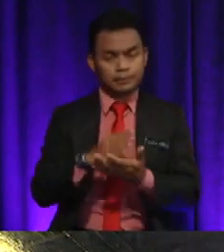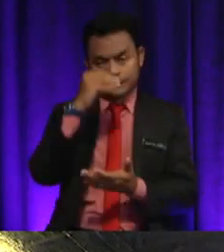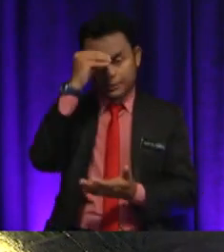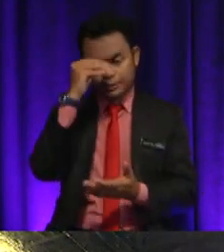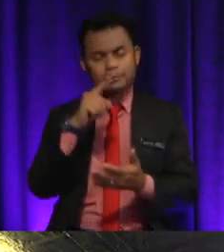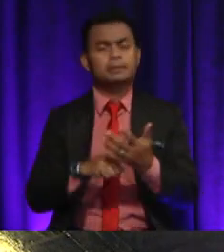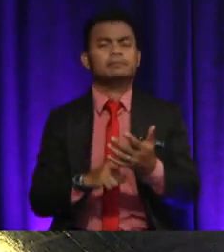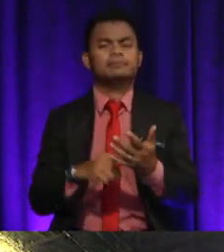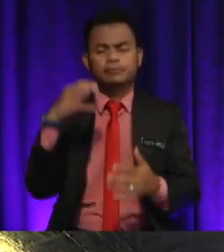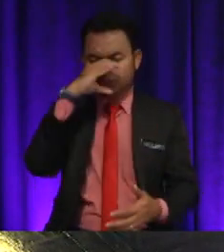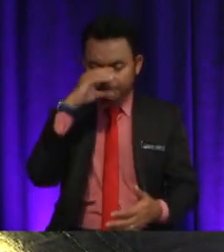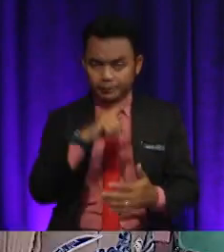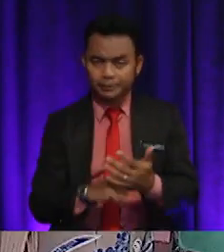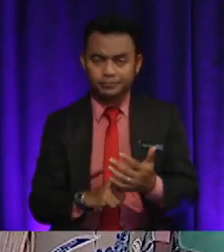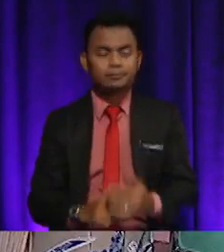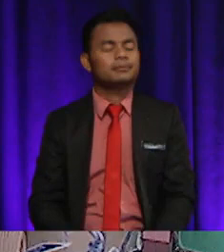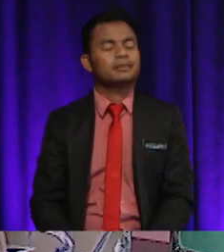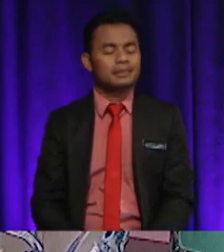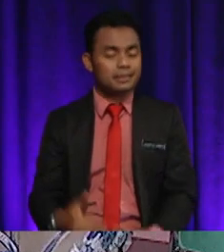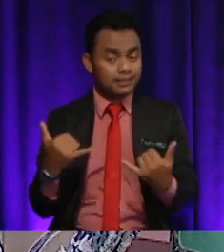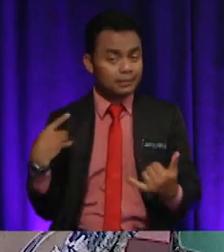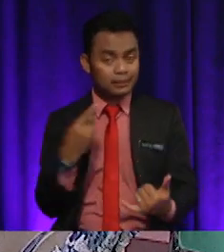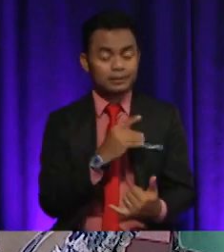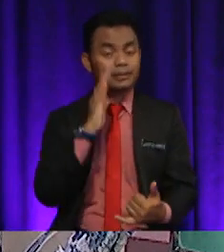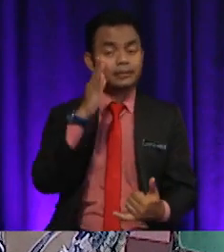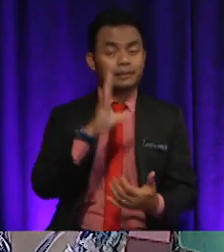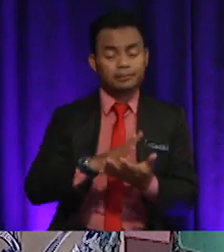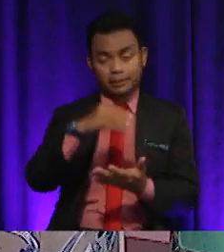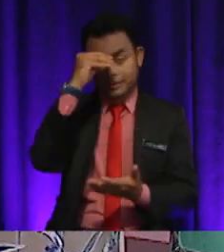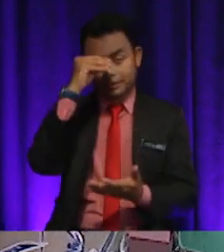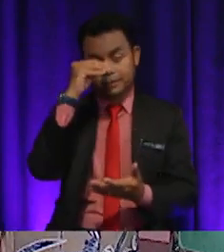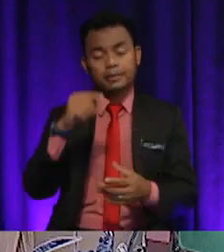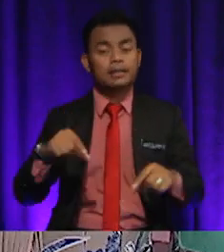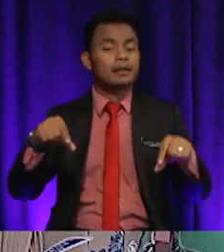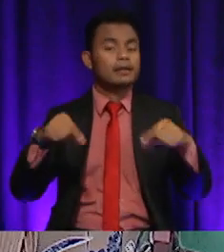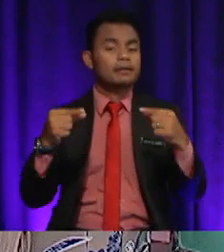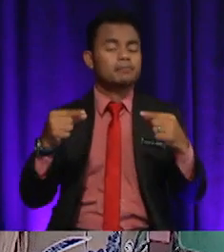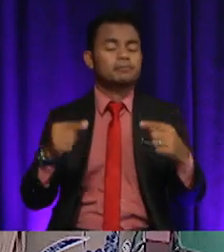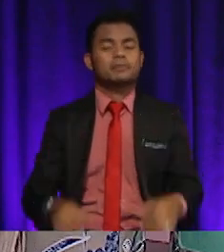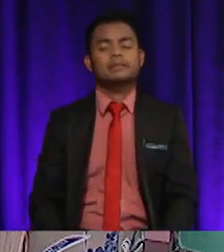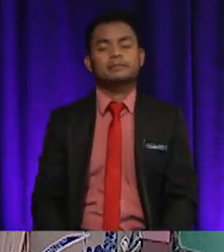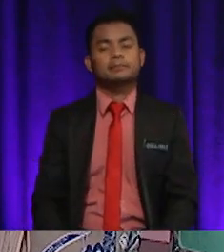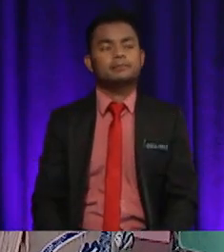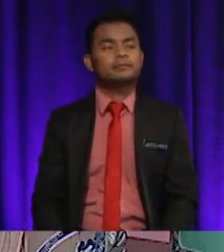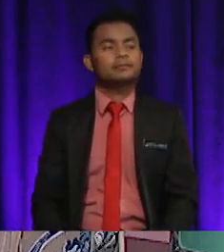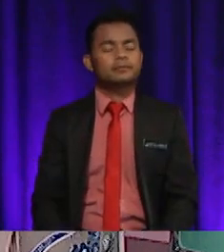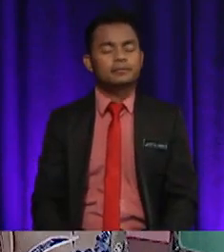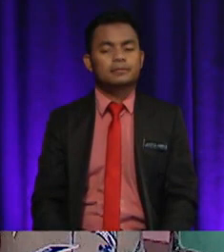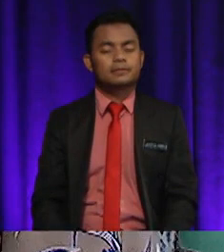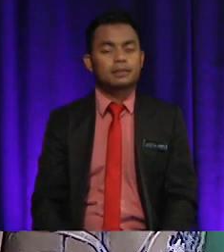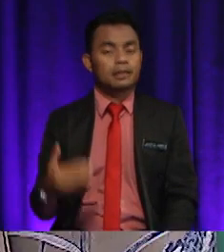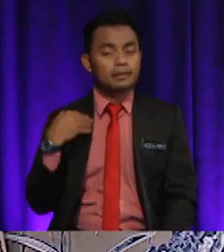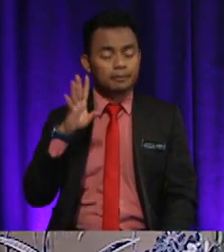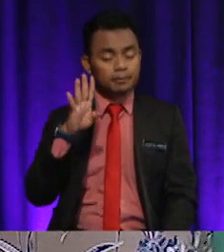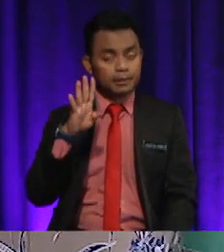Yeah. Okay, now we're going to play a little game. Oh, wow. Okay. It's called word search. So we are going to search for words. Okay,